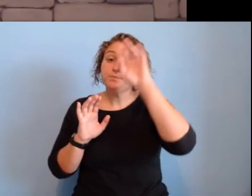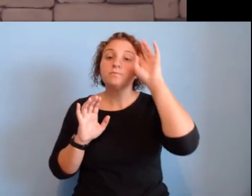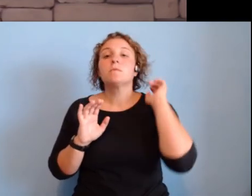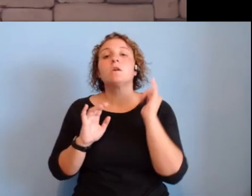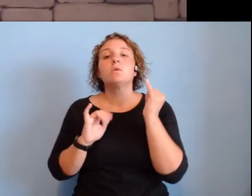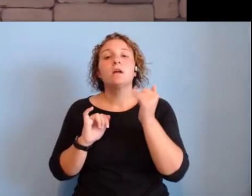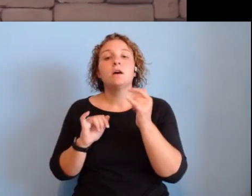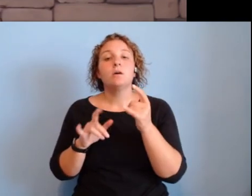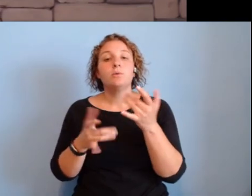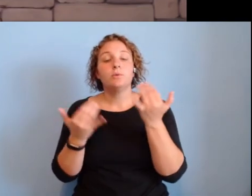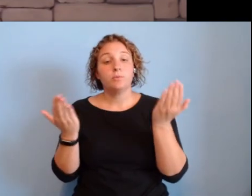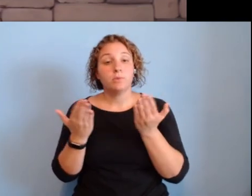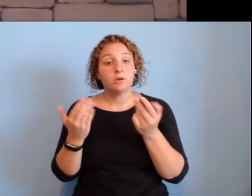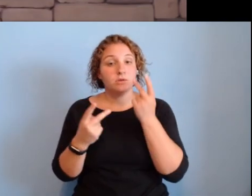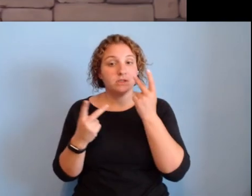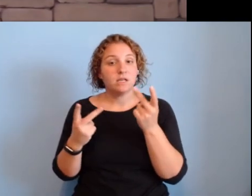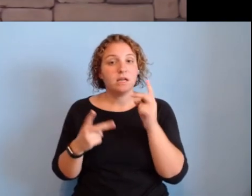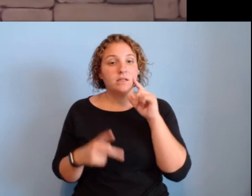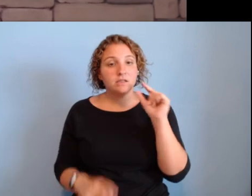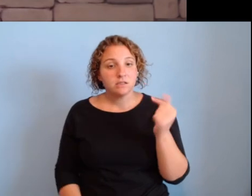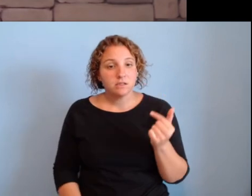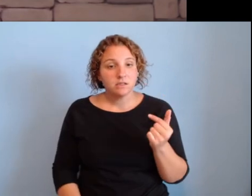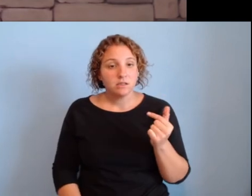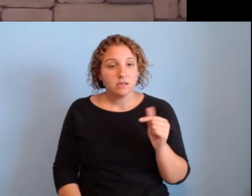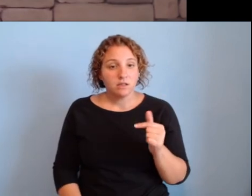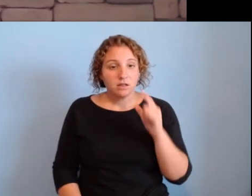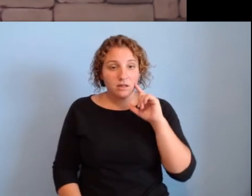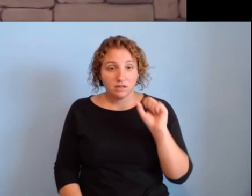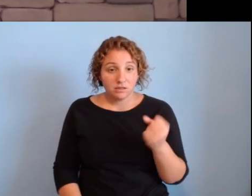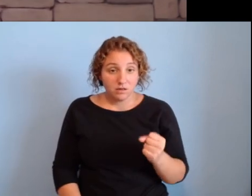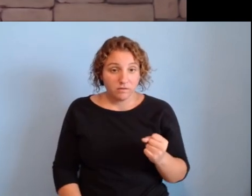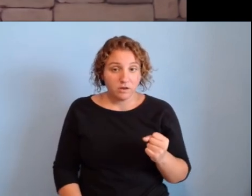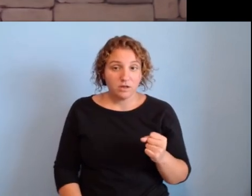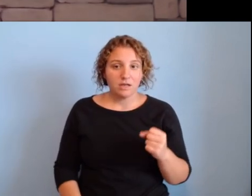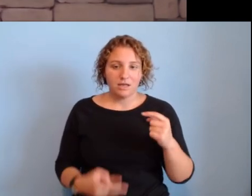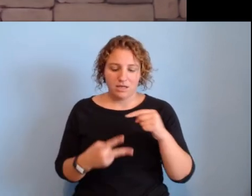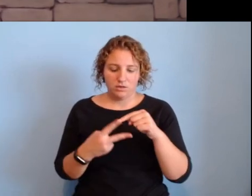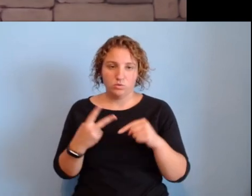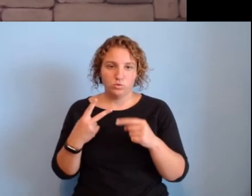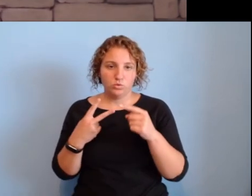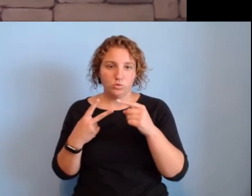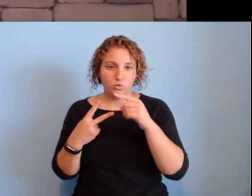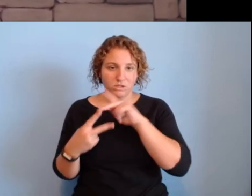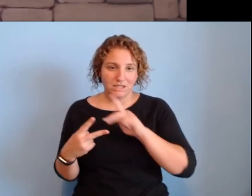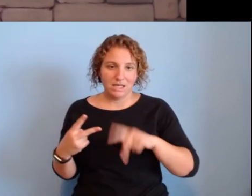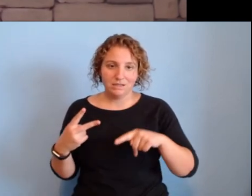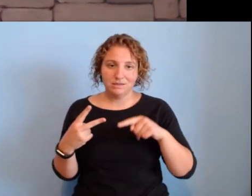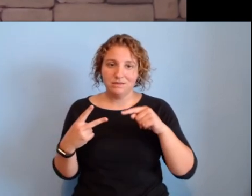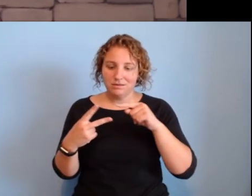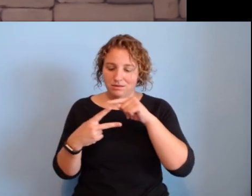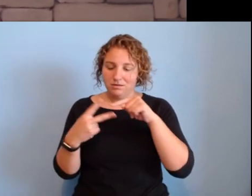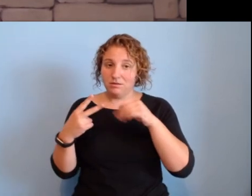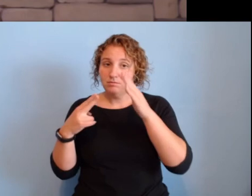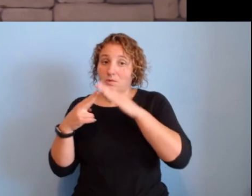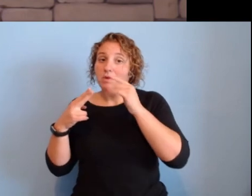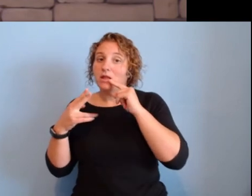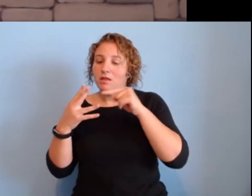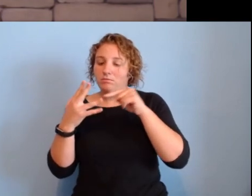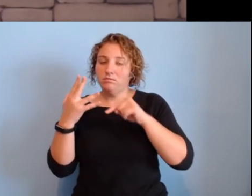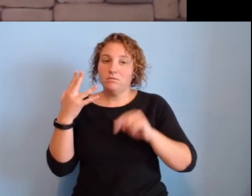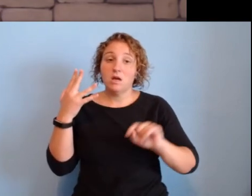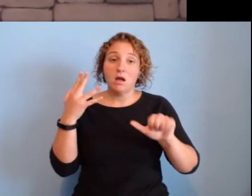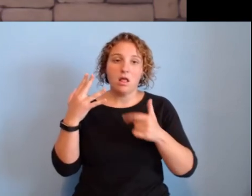here, even though it's called silver and it's called a kingdom, yet it has two kings as well as subsequent kings that come from it. So sometimes